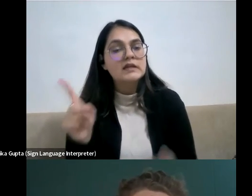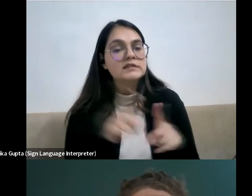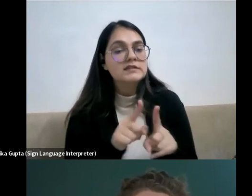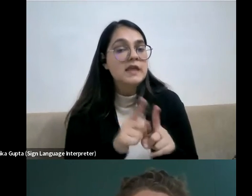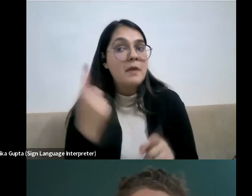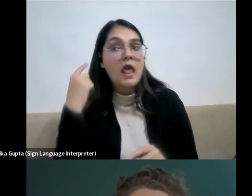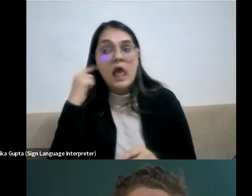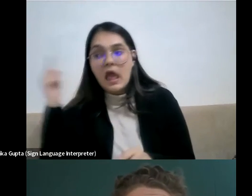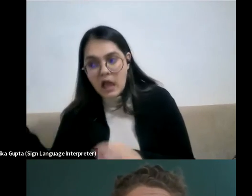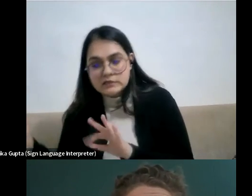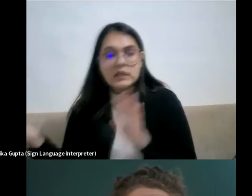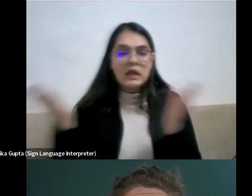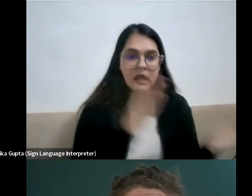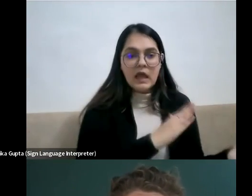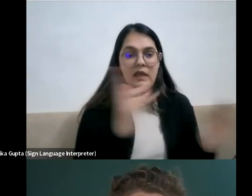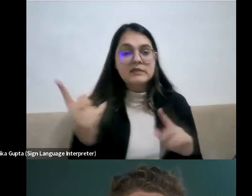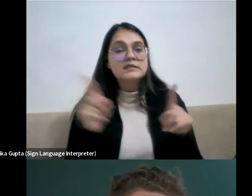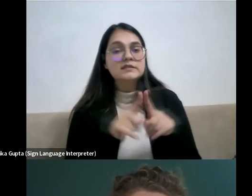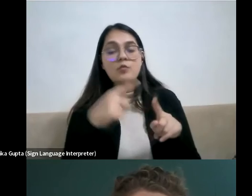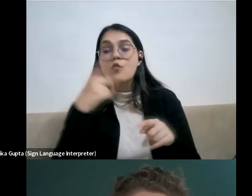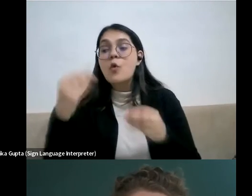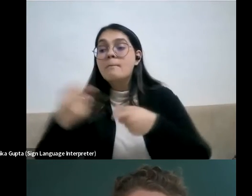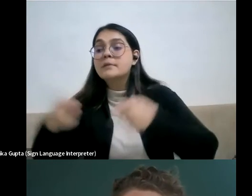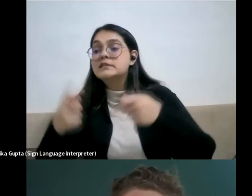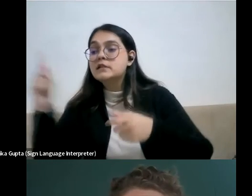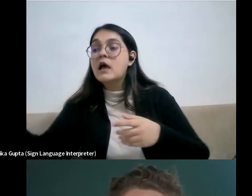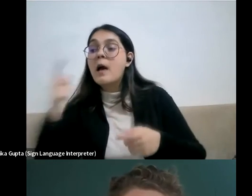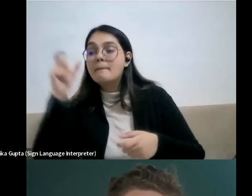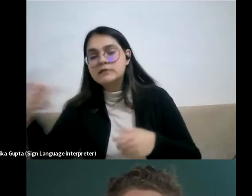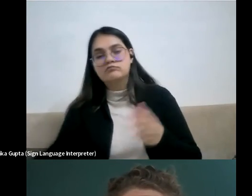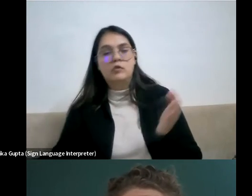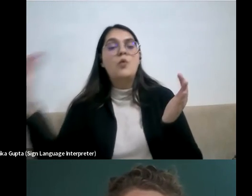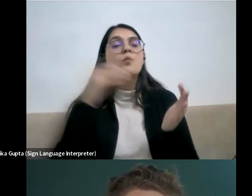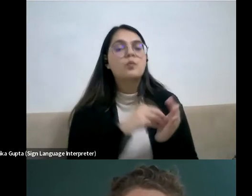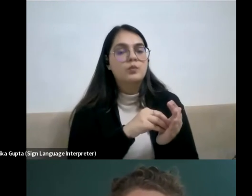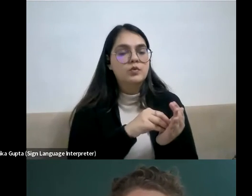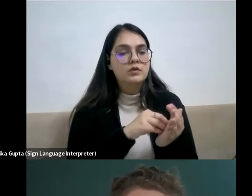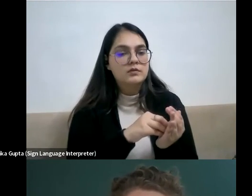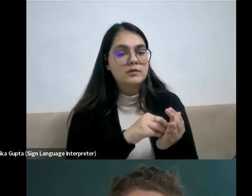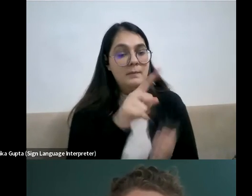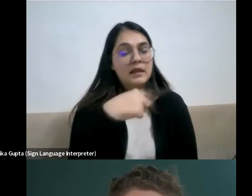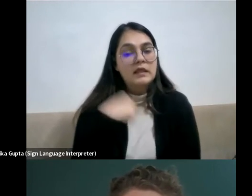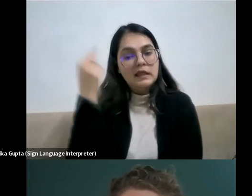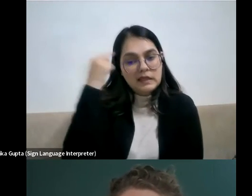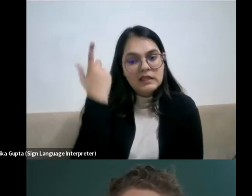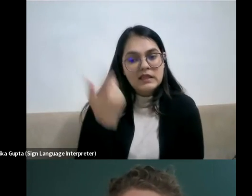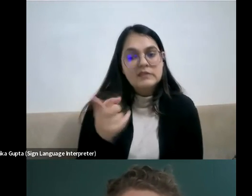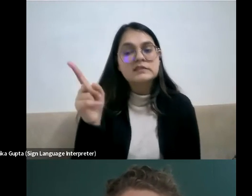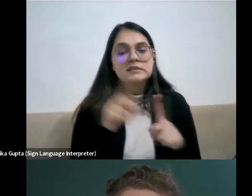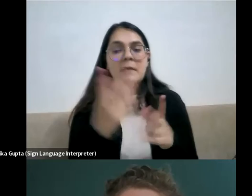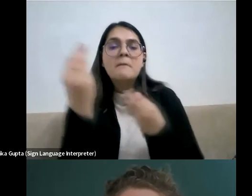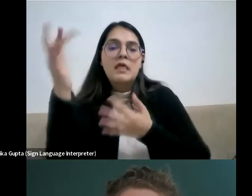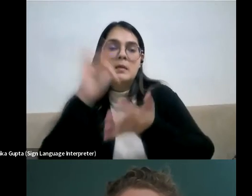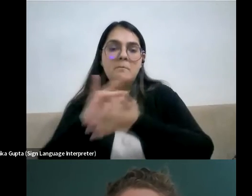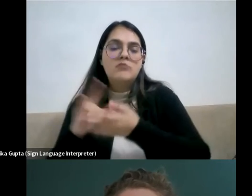others, as business voices got included within decision-making structures and nobody else did. And I imagine that that's the case in many parts of